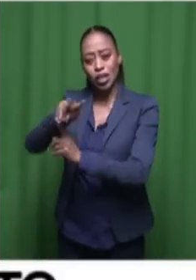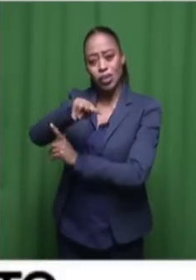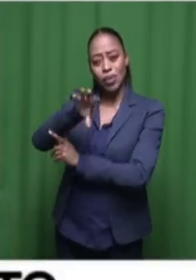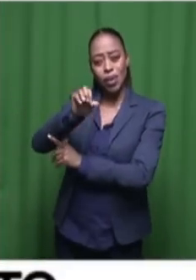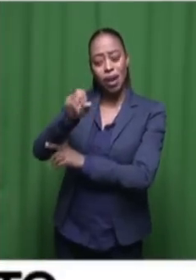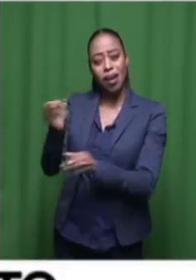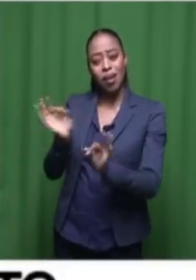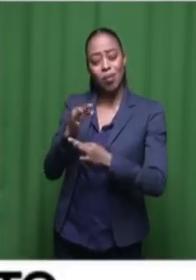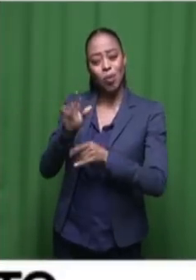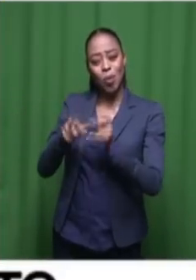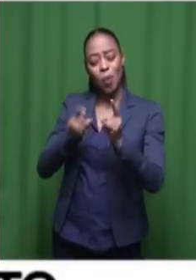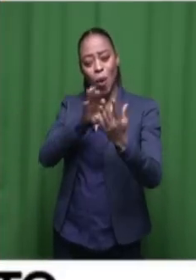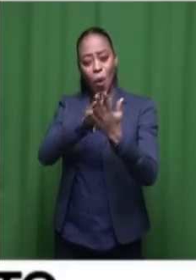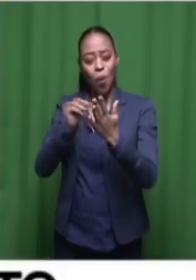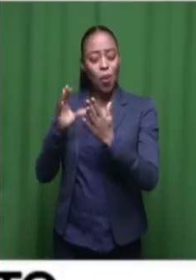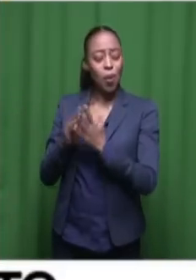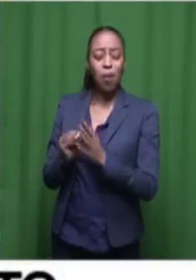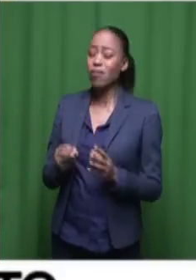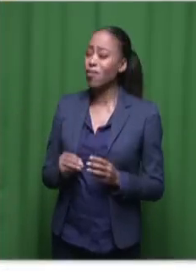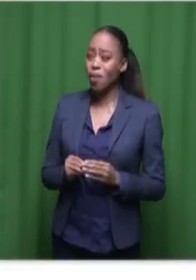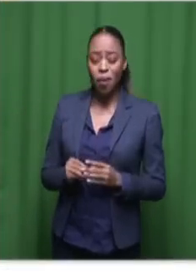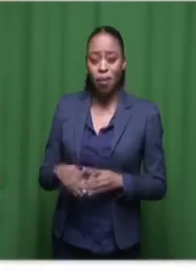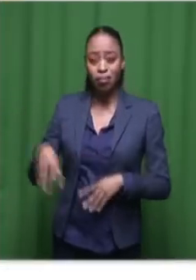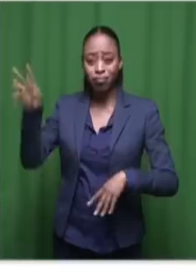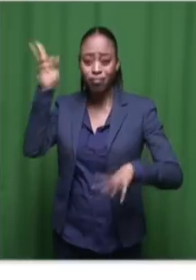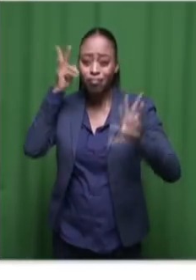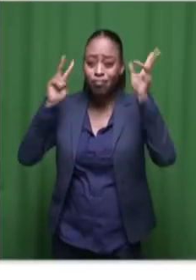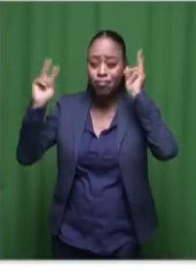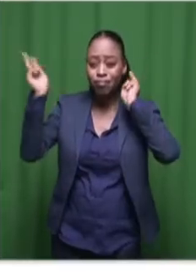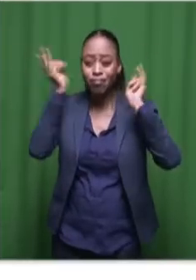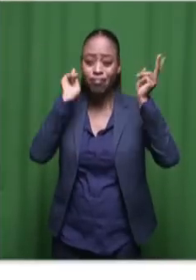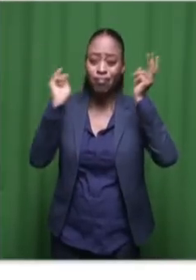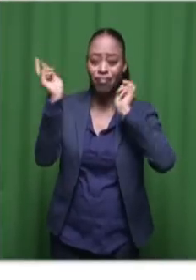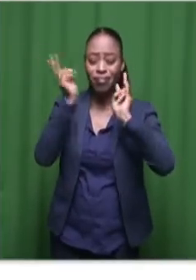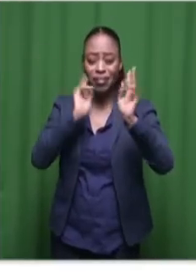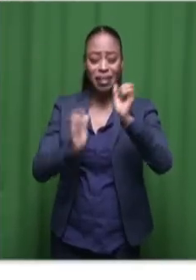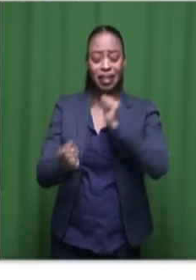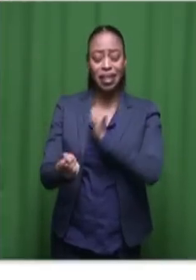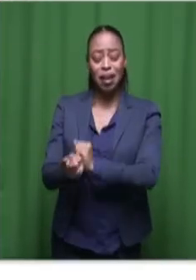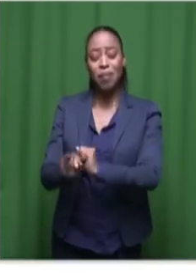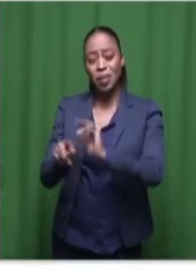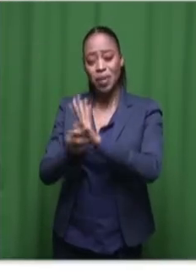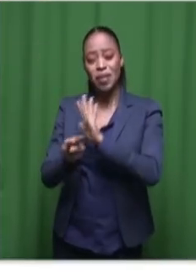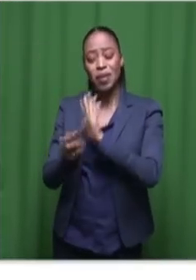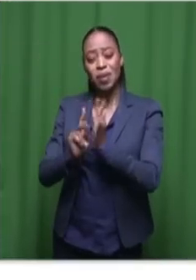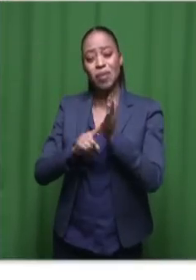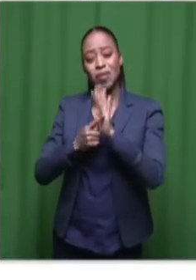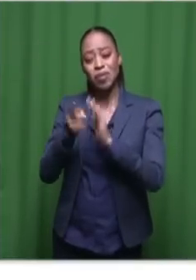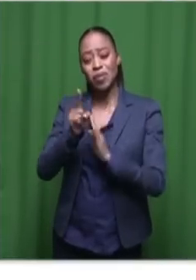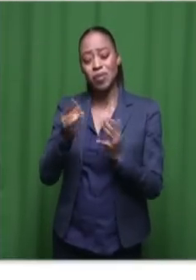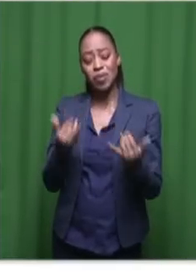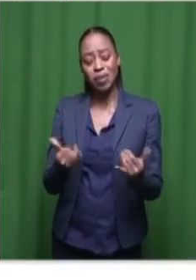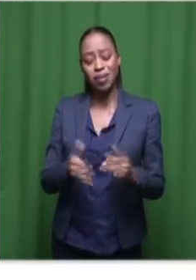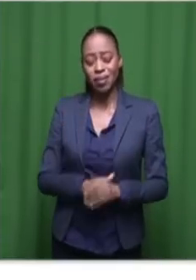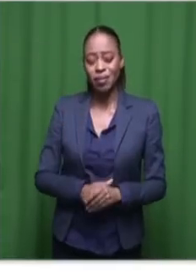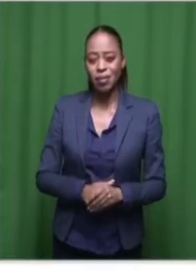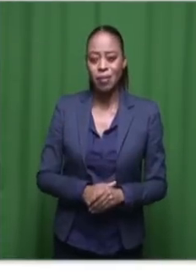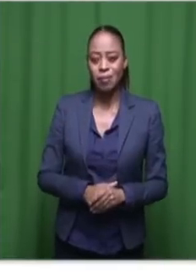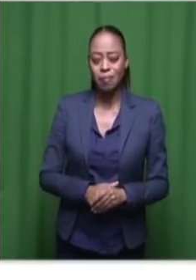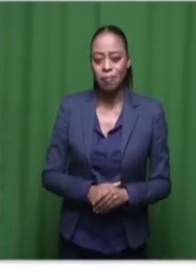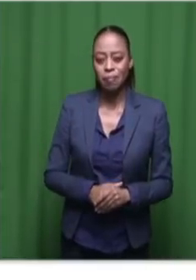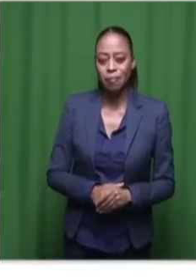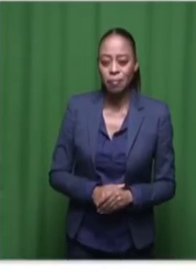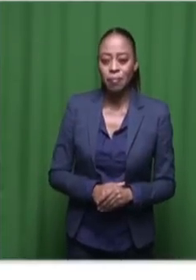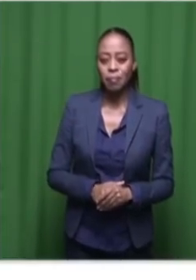So you can imagine the sounds that are accompanied by these visuals that we are showing you here this morning. Sophie, as